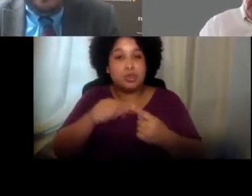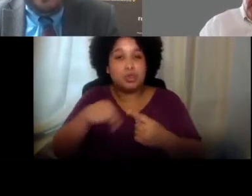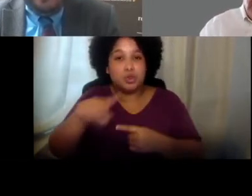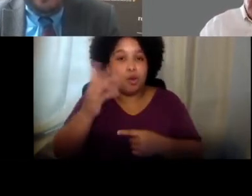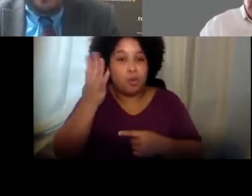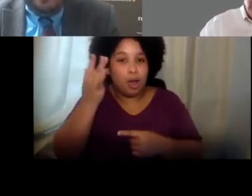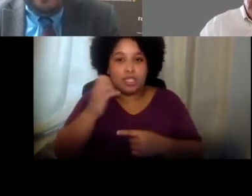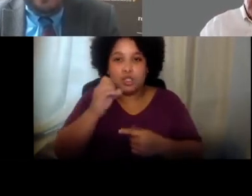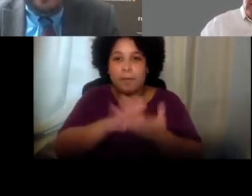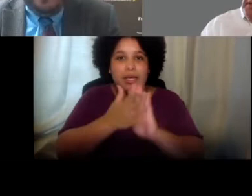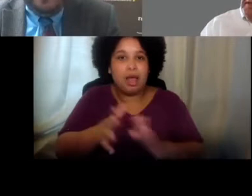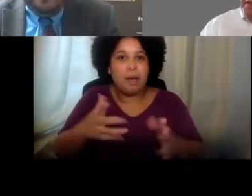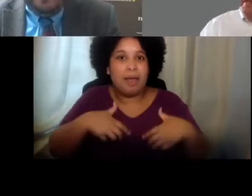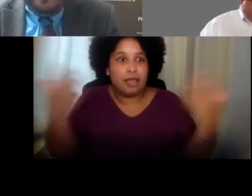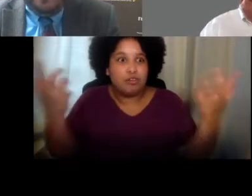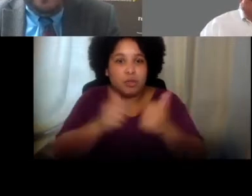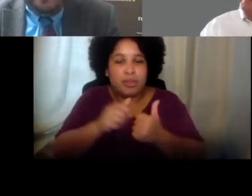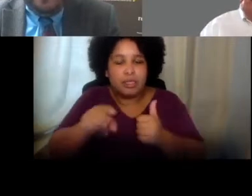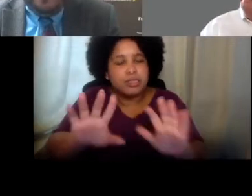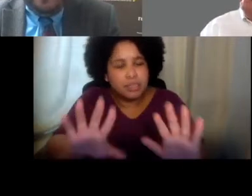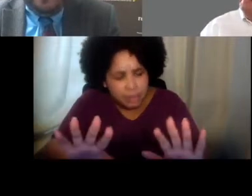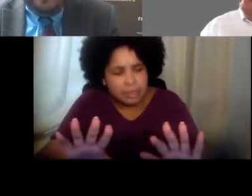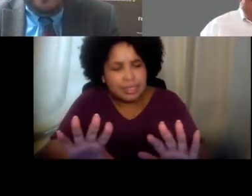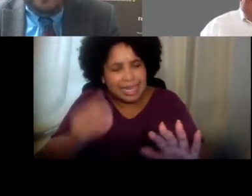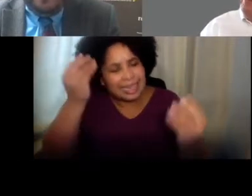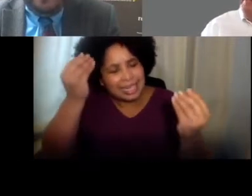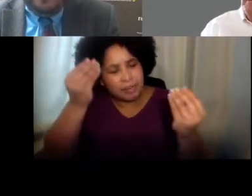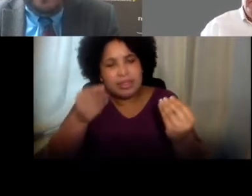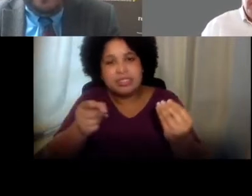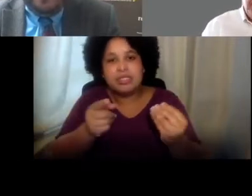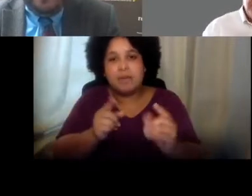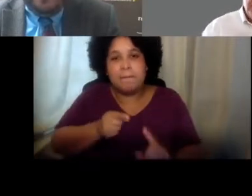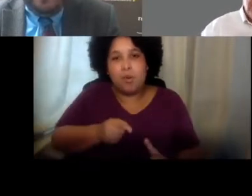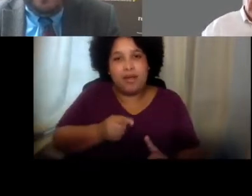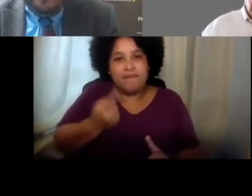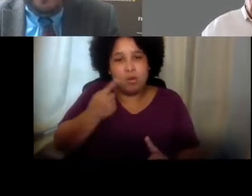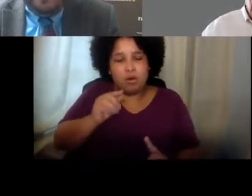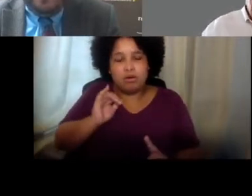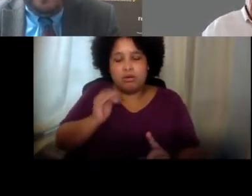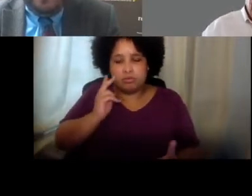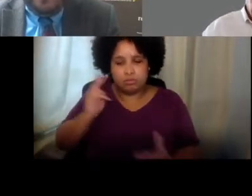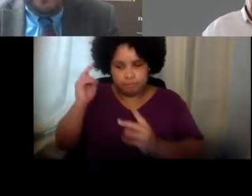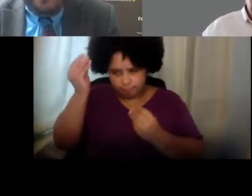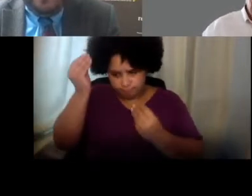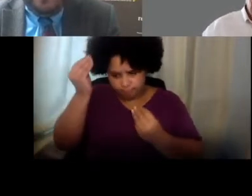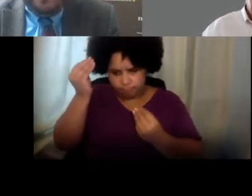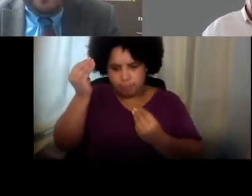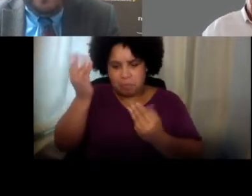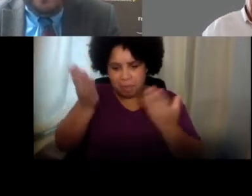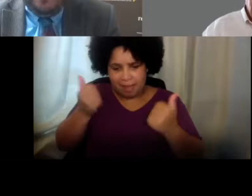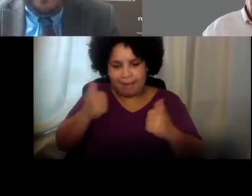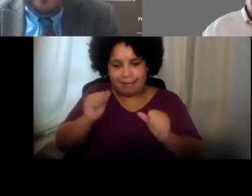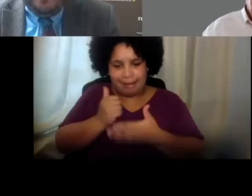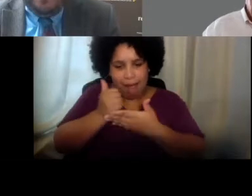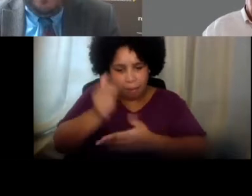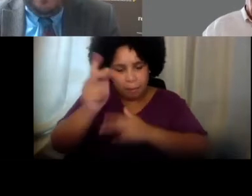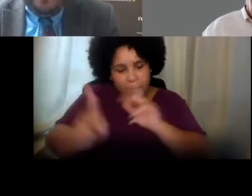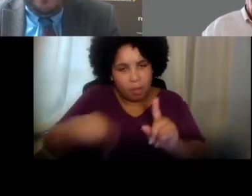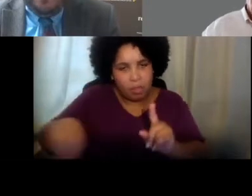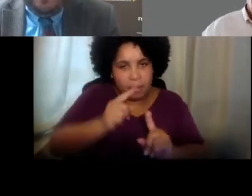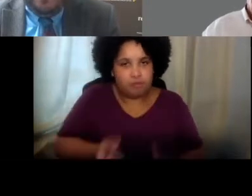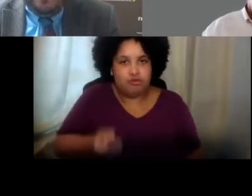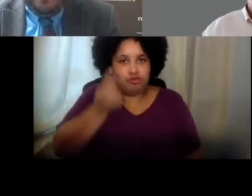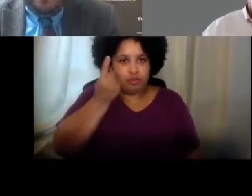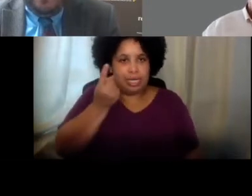don't get angry with this. Think of this as a point of inflection where you could help people understand,